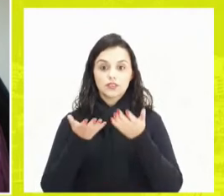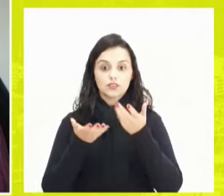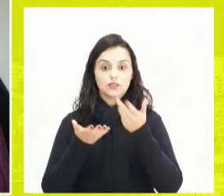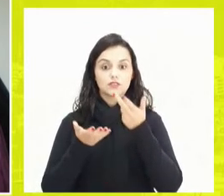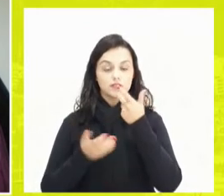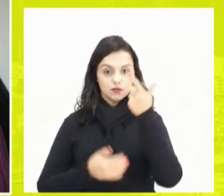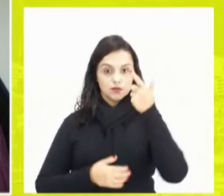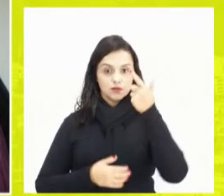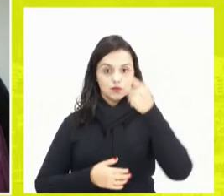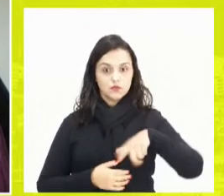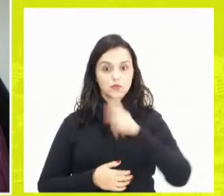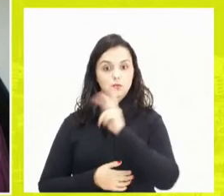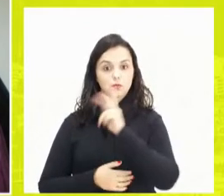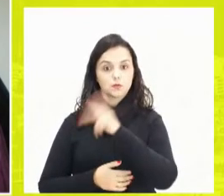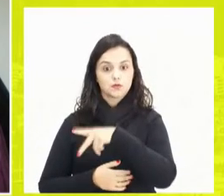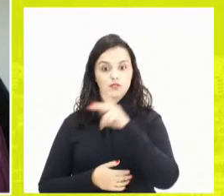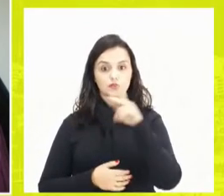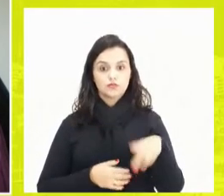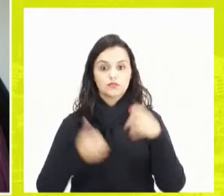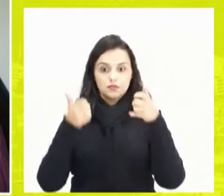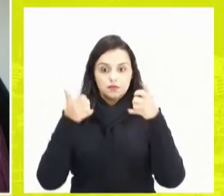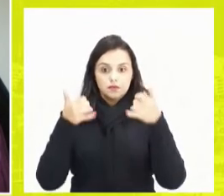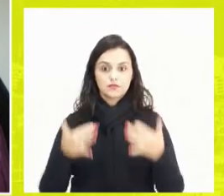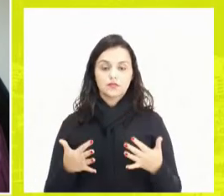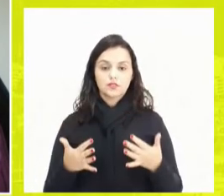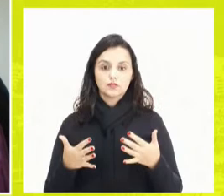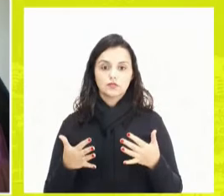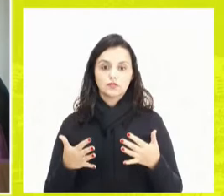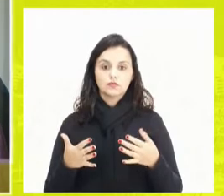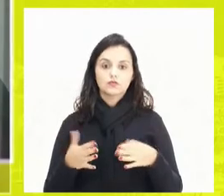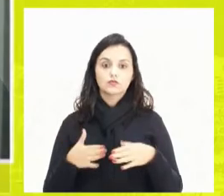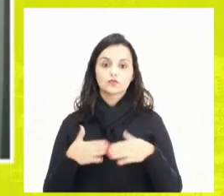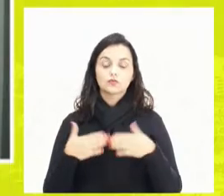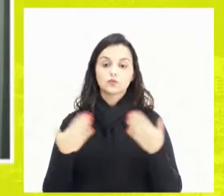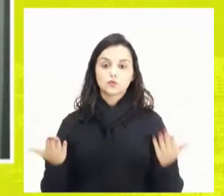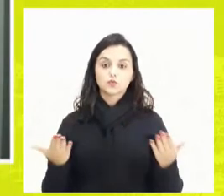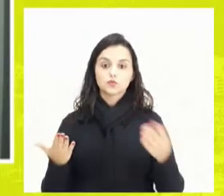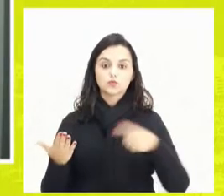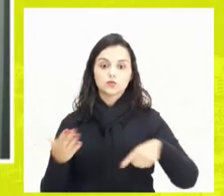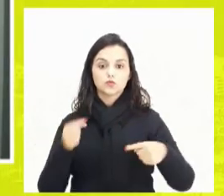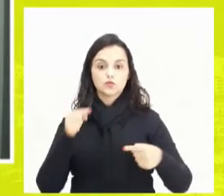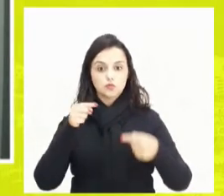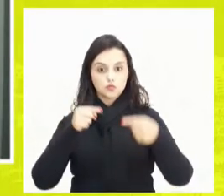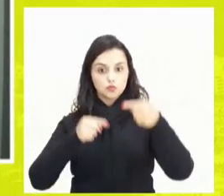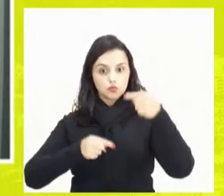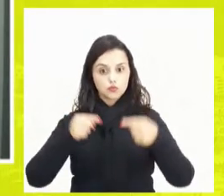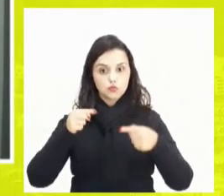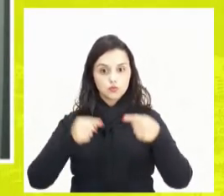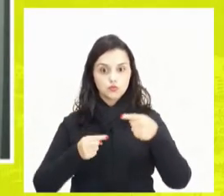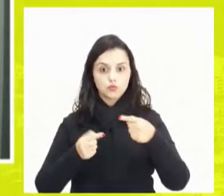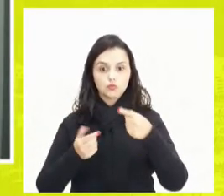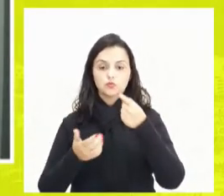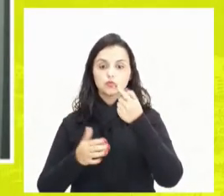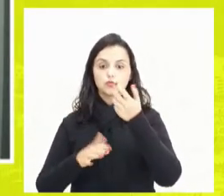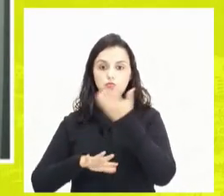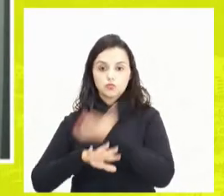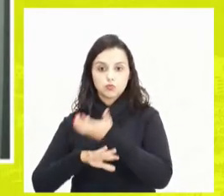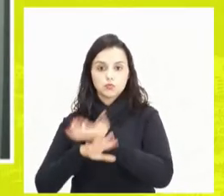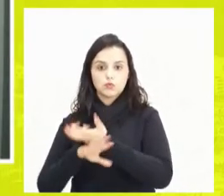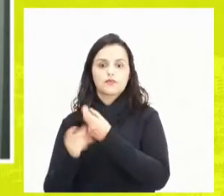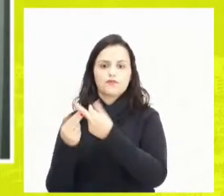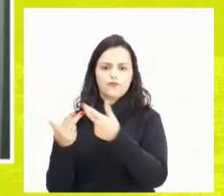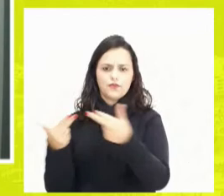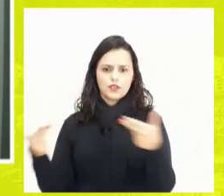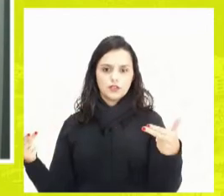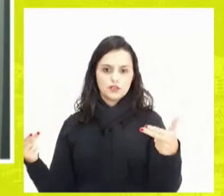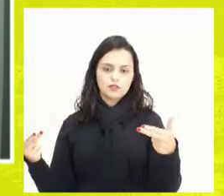say that well we have multi-disciplinary discussions we from